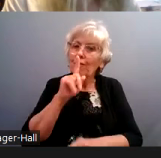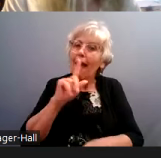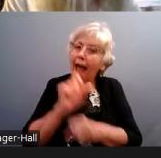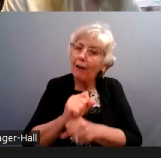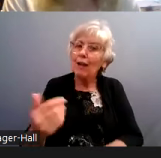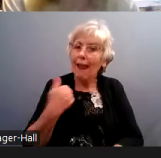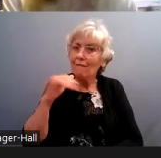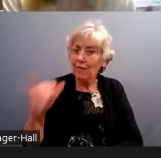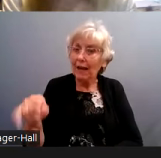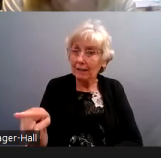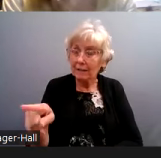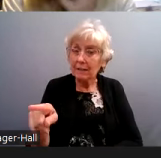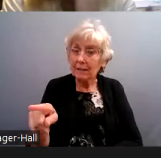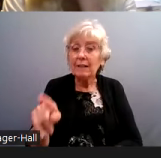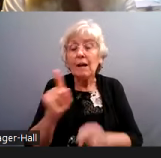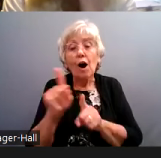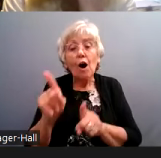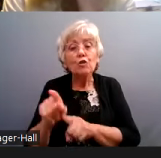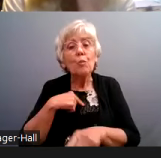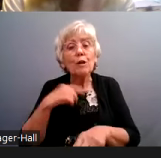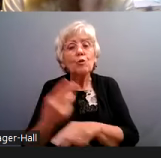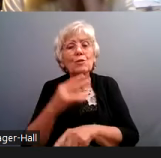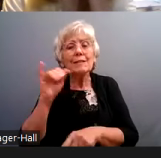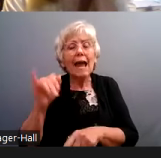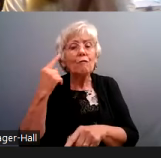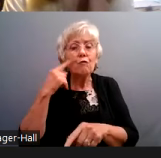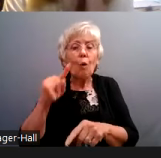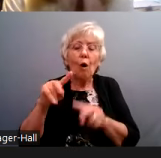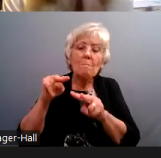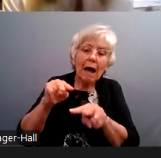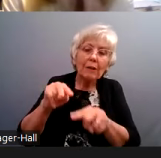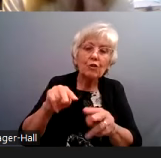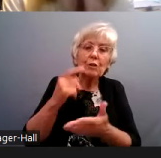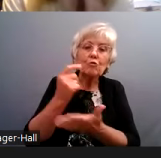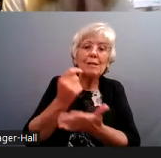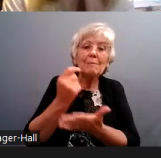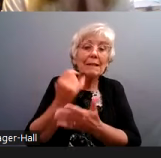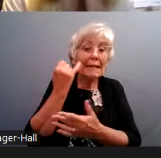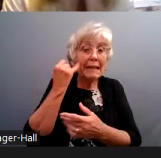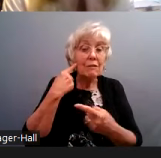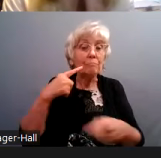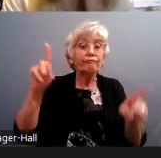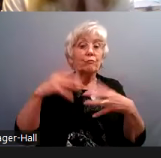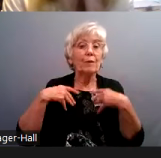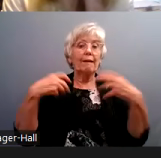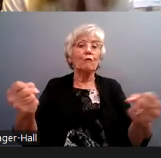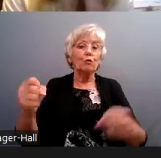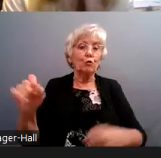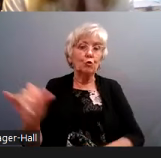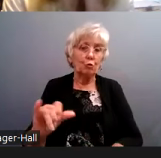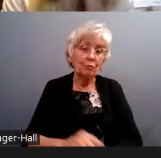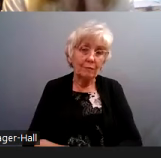it to monitor, treatment to see if that's worked or not and see if they've recovered.